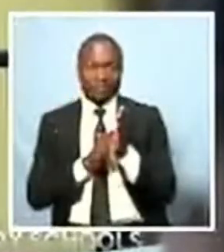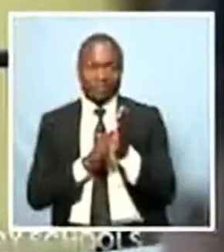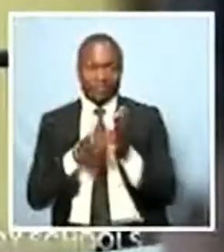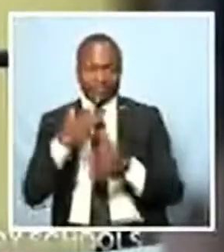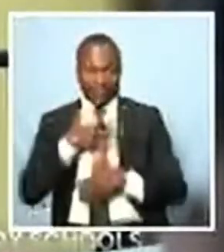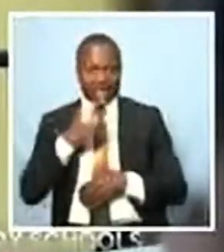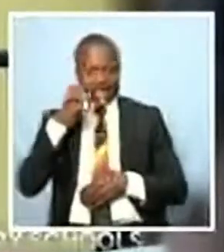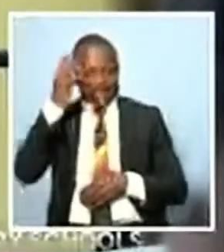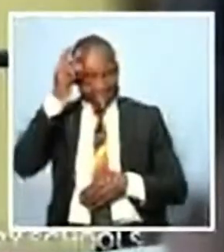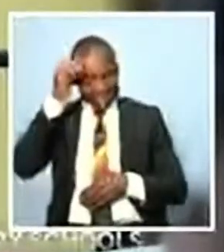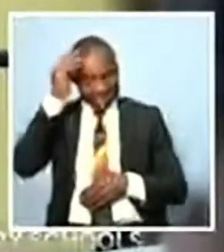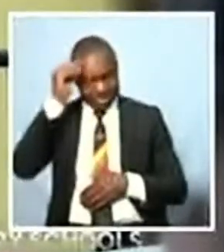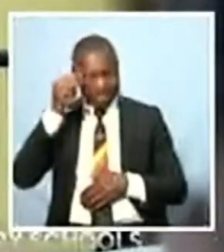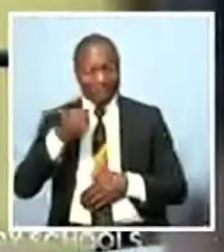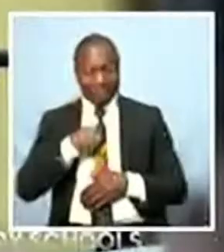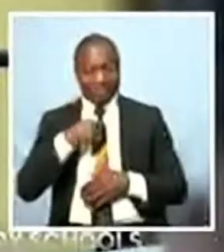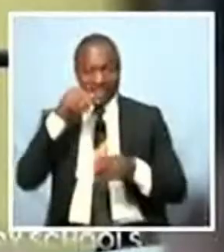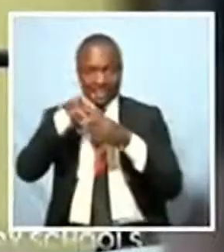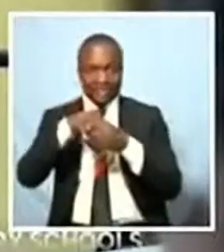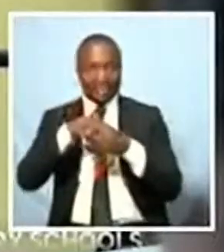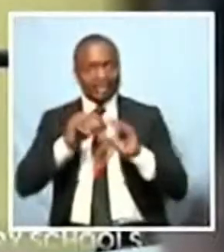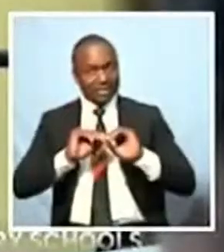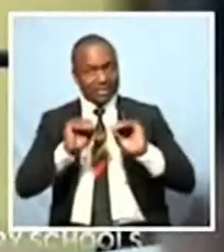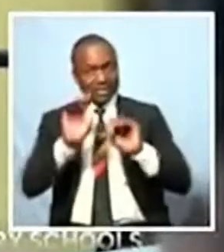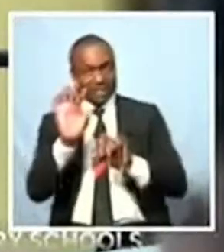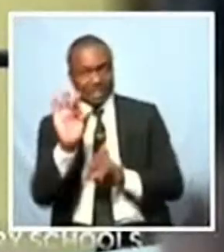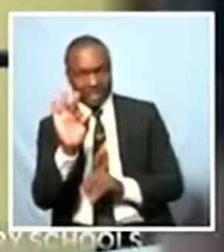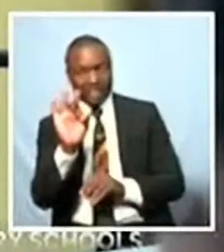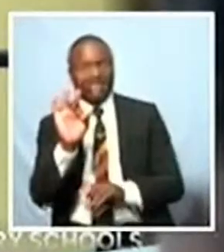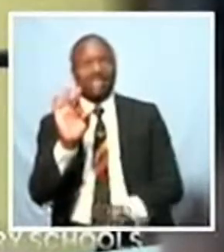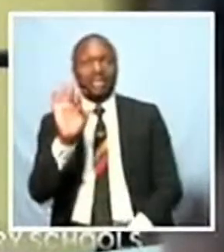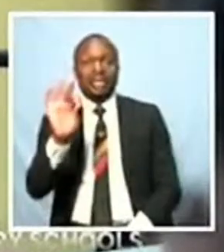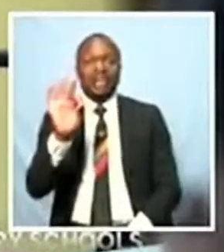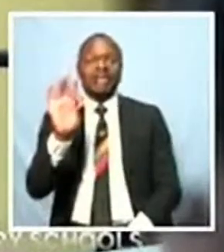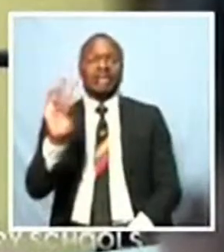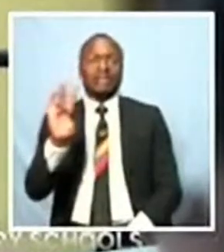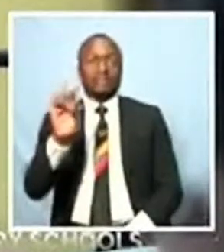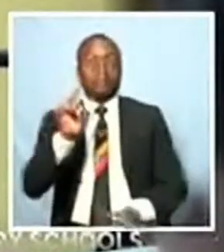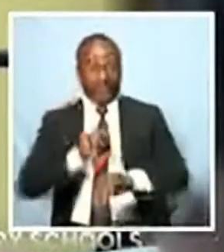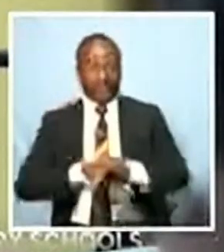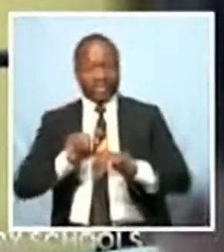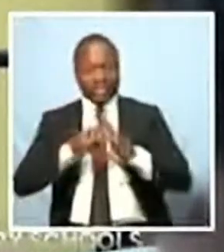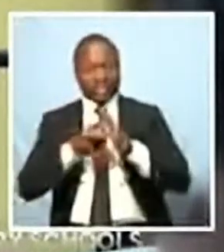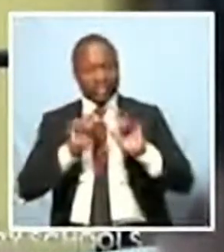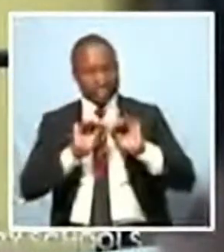experience, I've been in the teaching from 1997 when I started teaching.